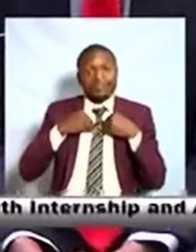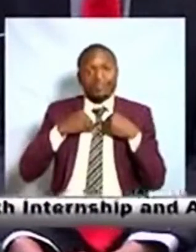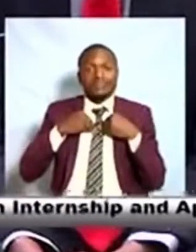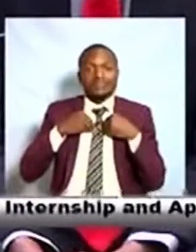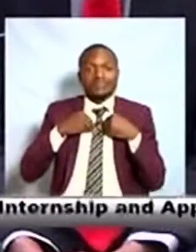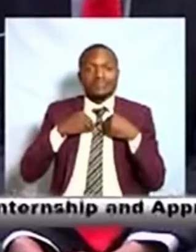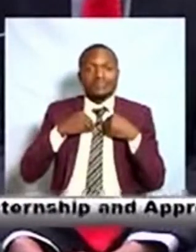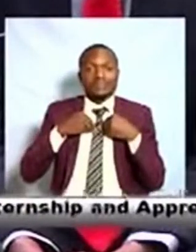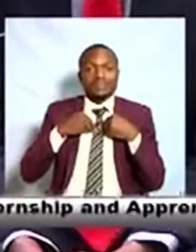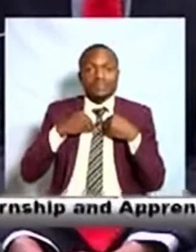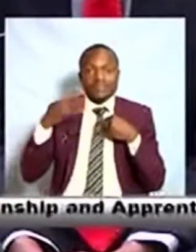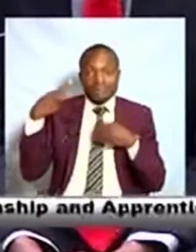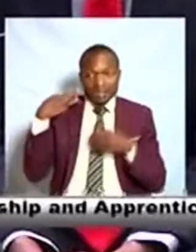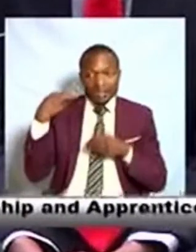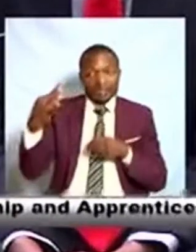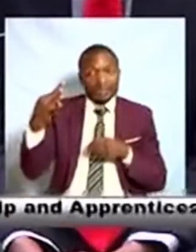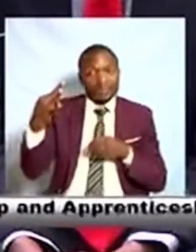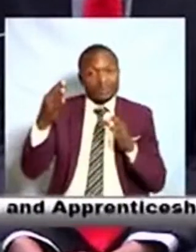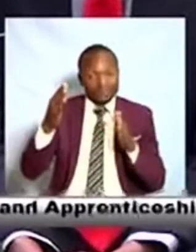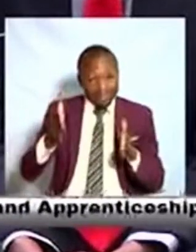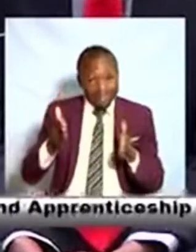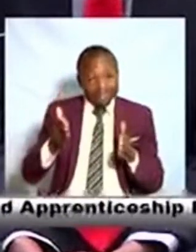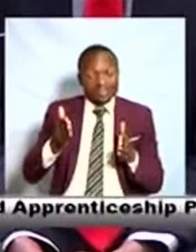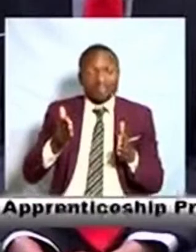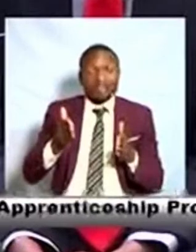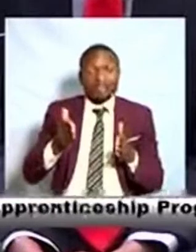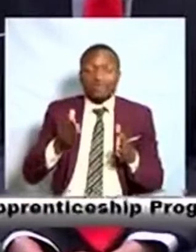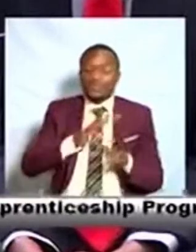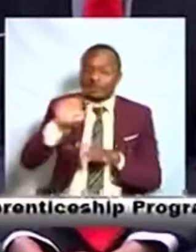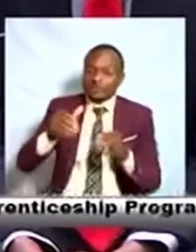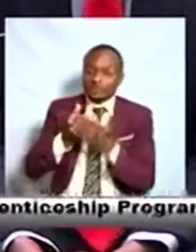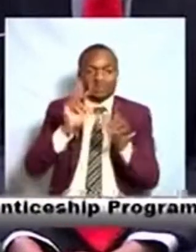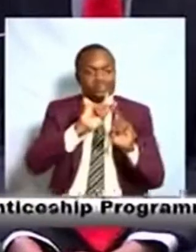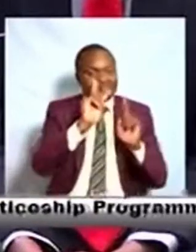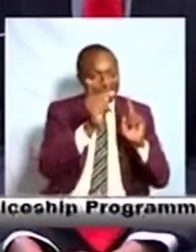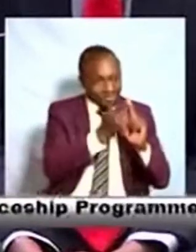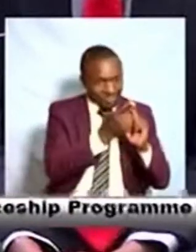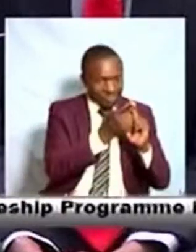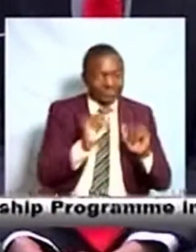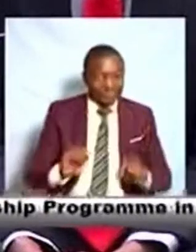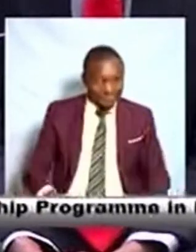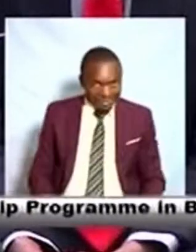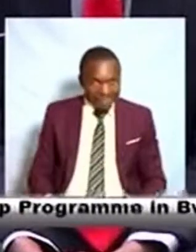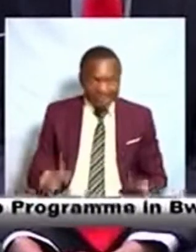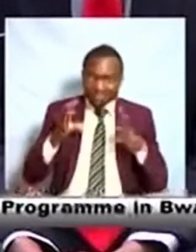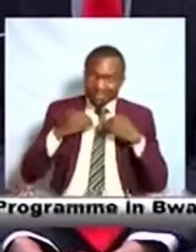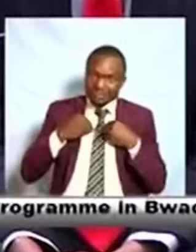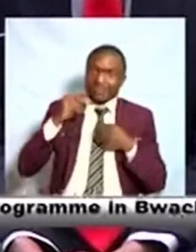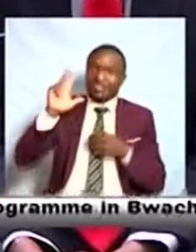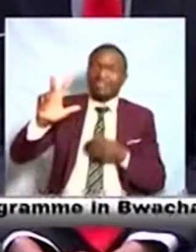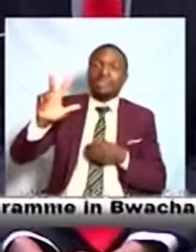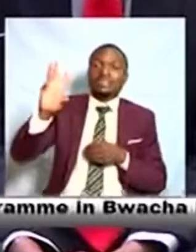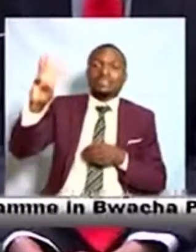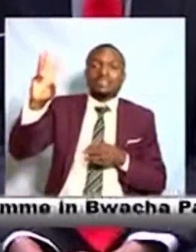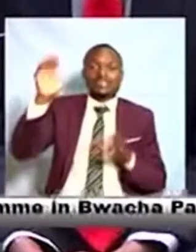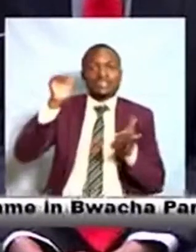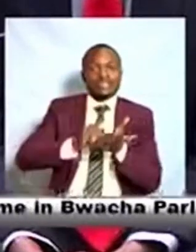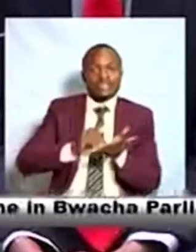overwhelming applications from the young people in every district. We received about